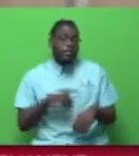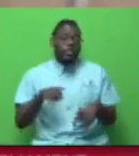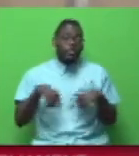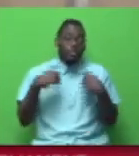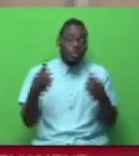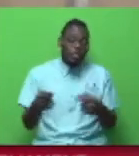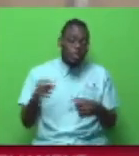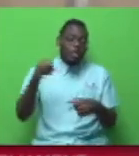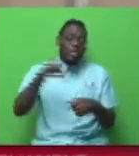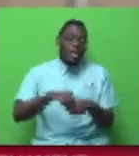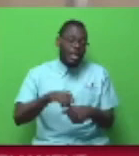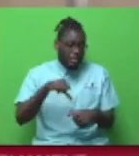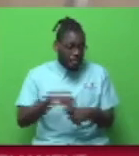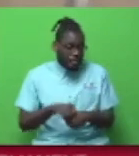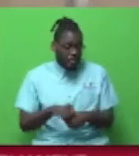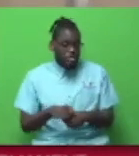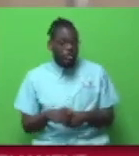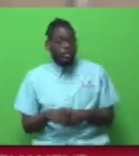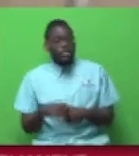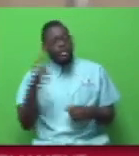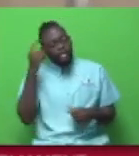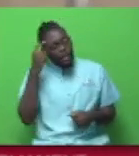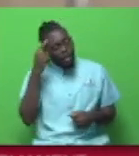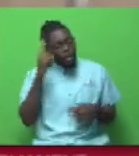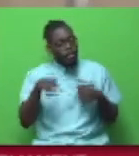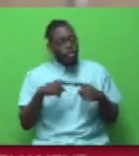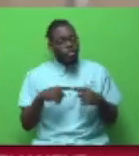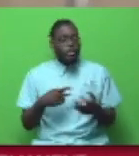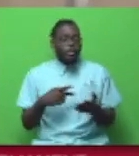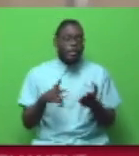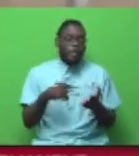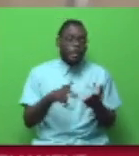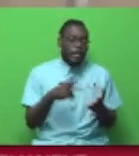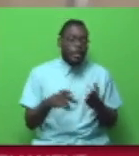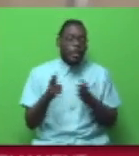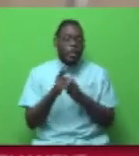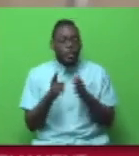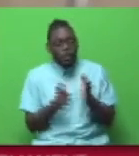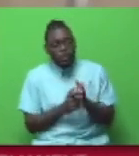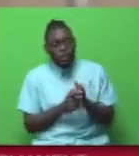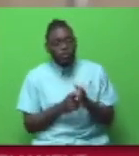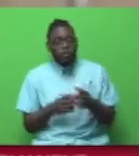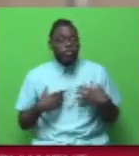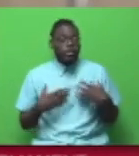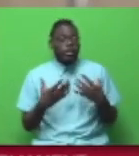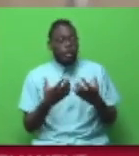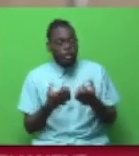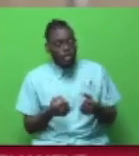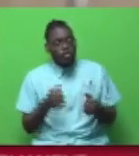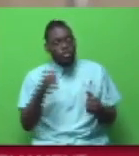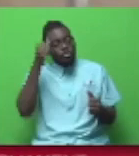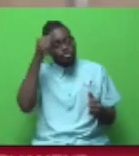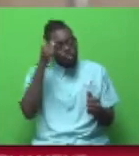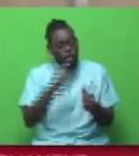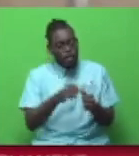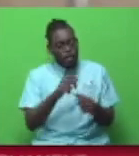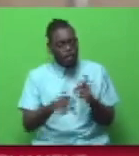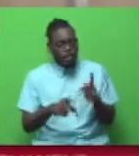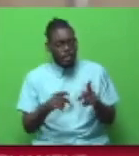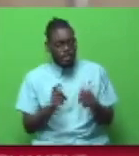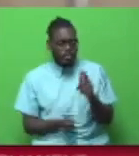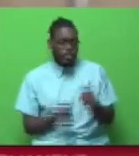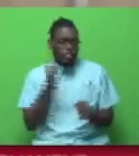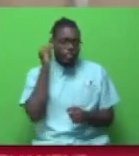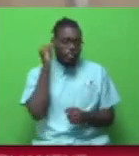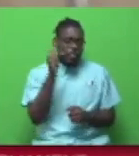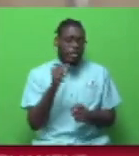kind of fees we spent. I want to remind the people of Trinidad, and I'm borrowing from her speech, every time you stand by the fuel pump, remember